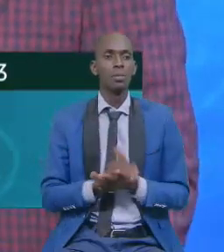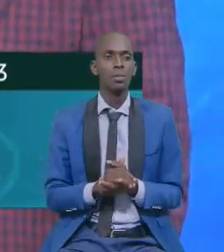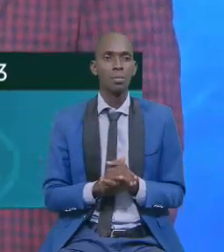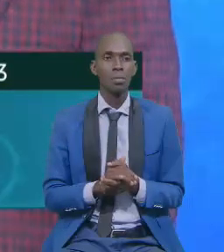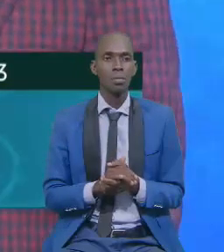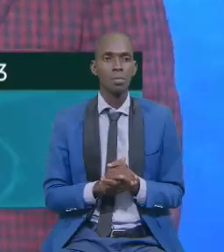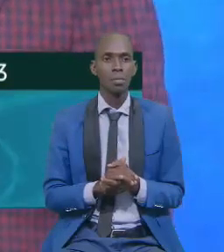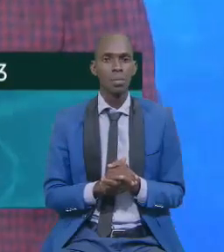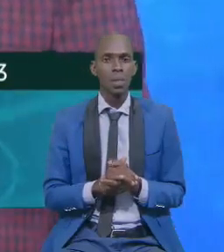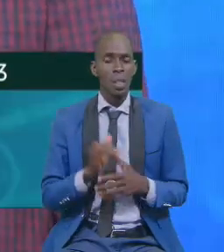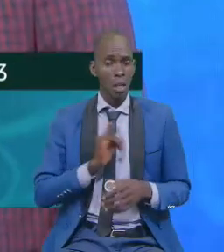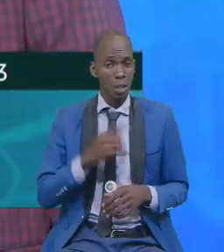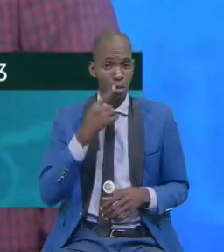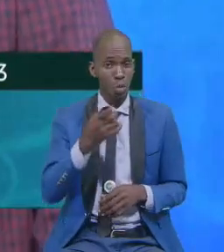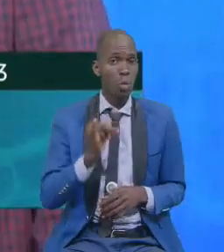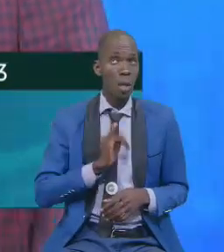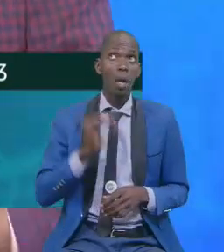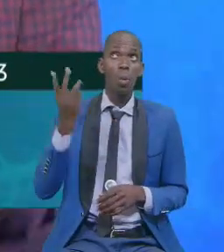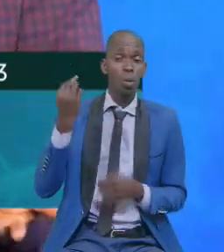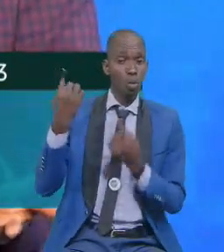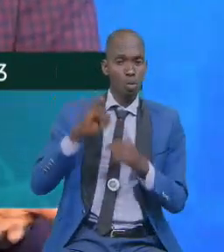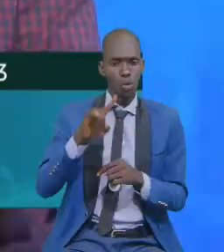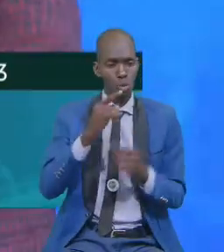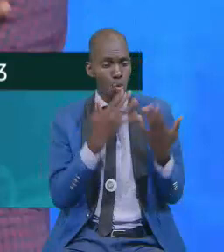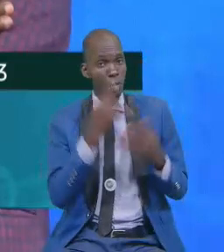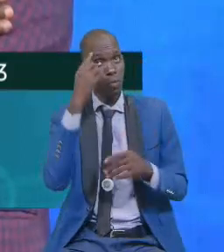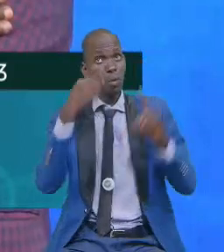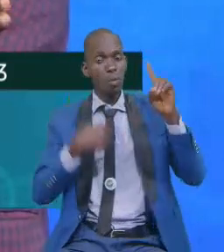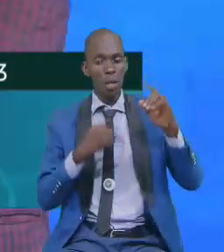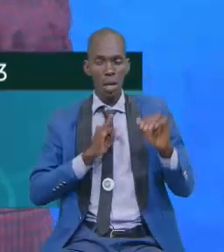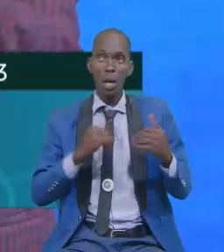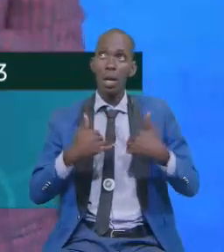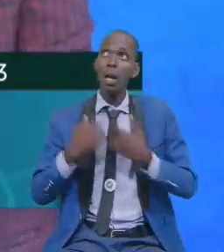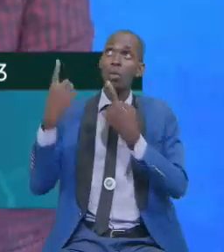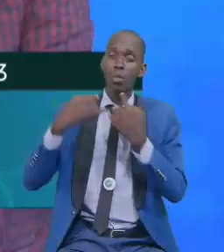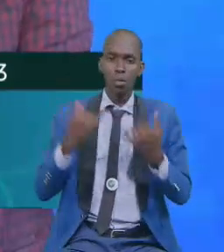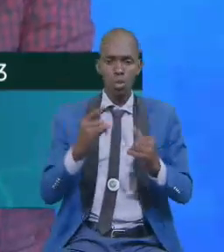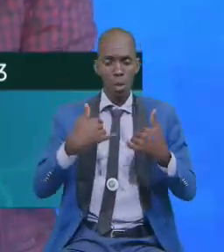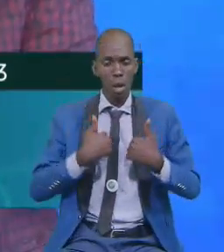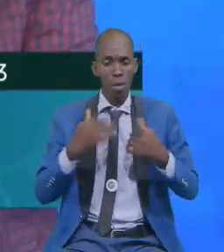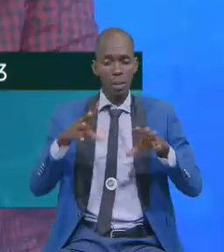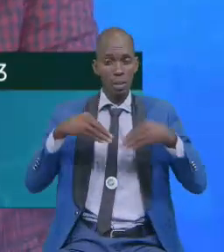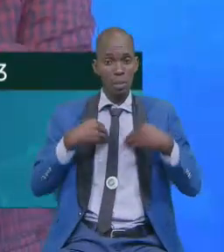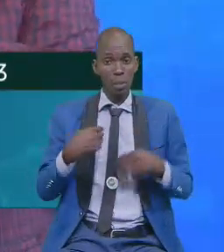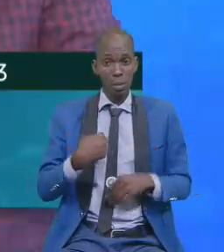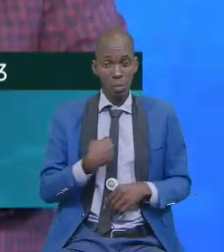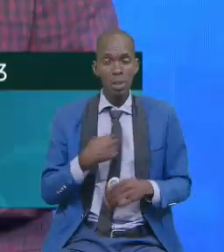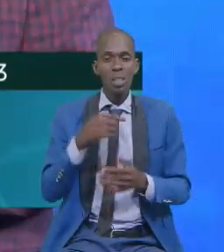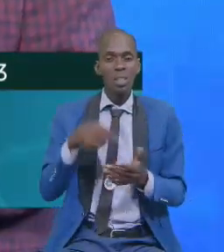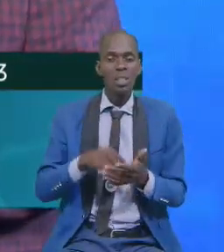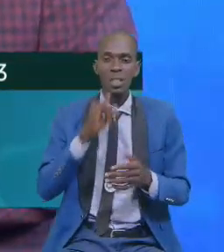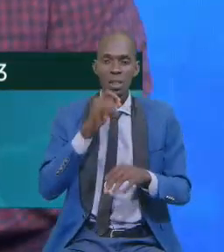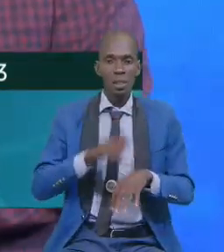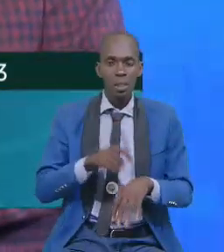I told you I was coming. You waited for me. I've come now. You have received me. This is the time